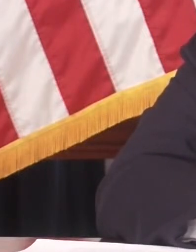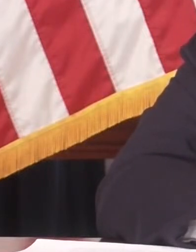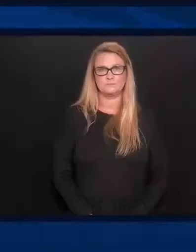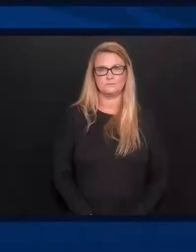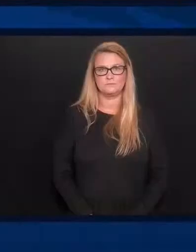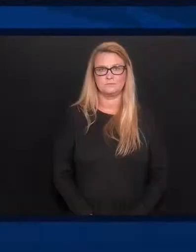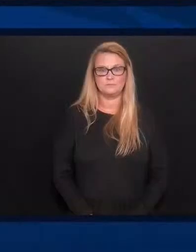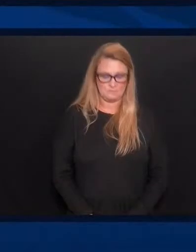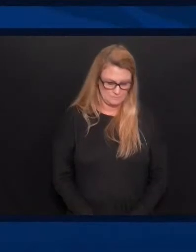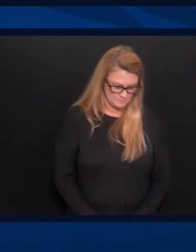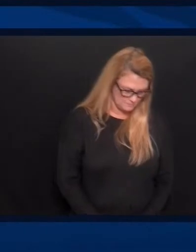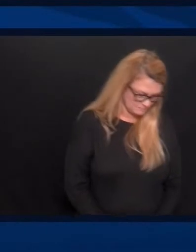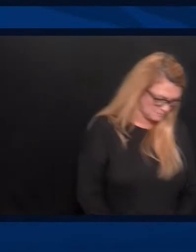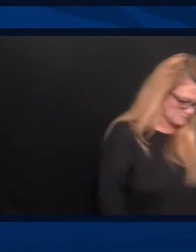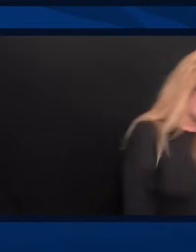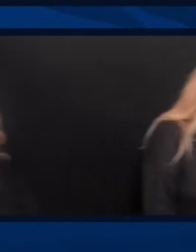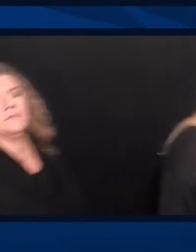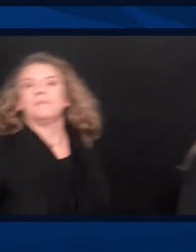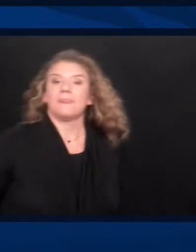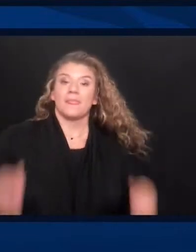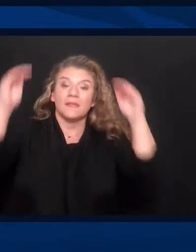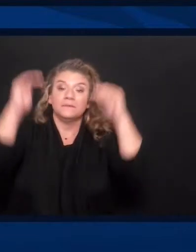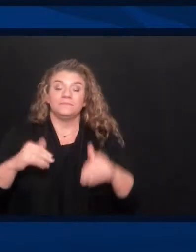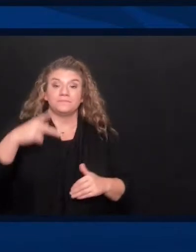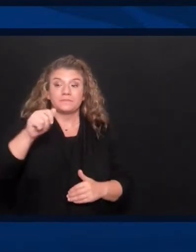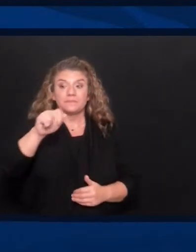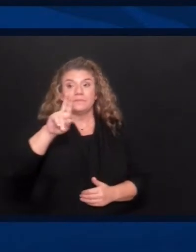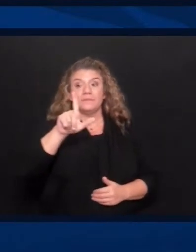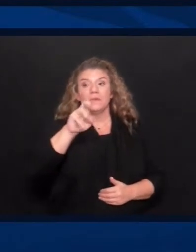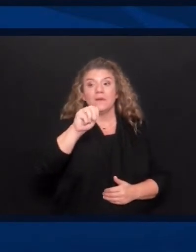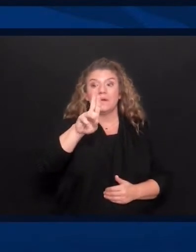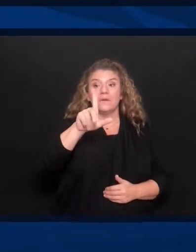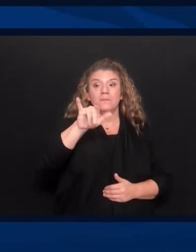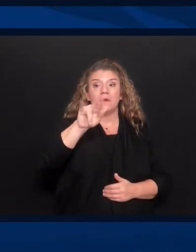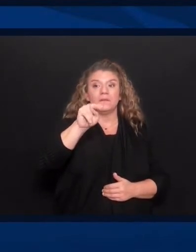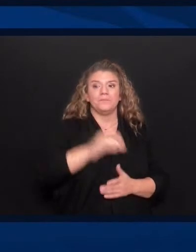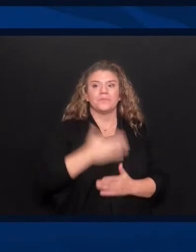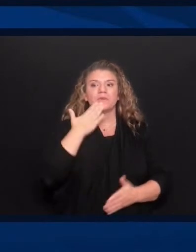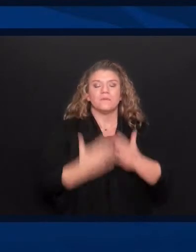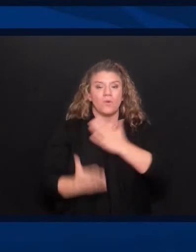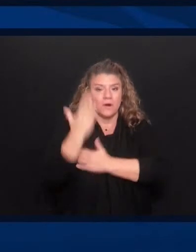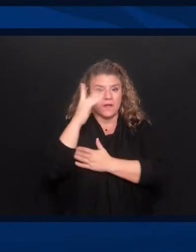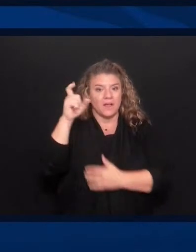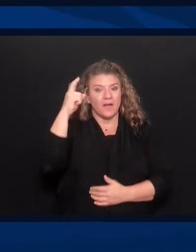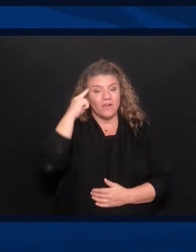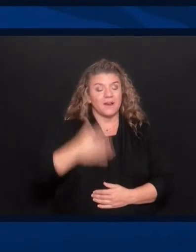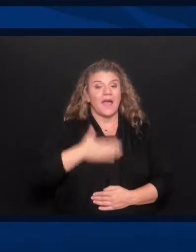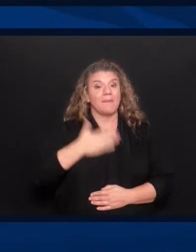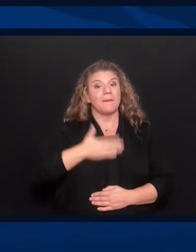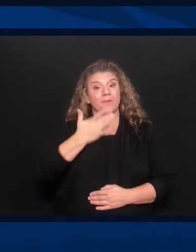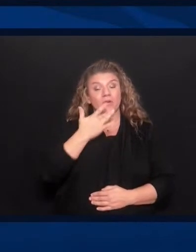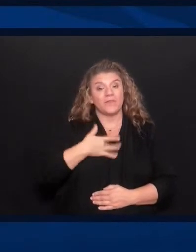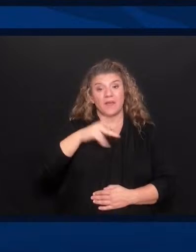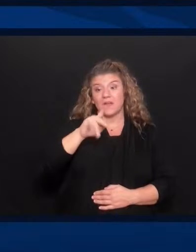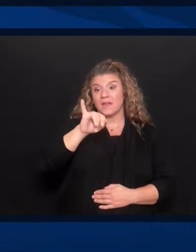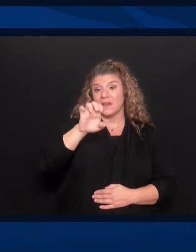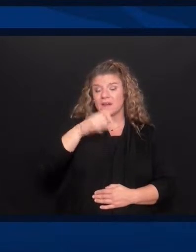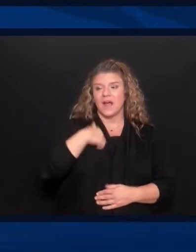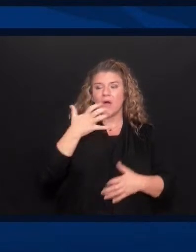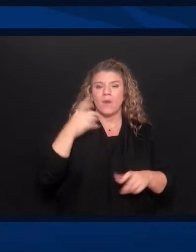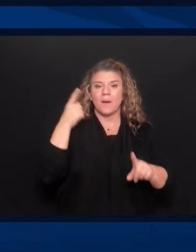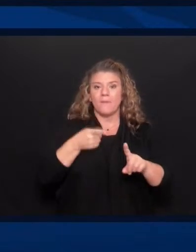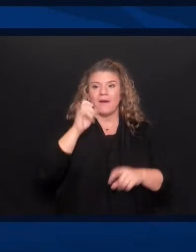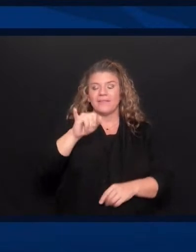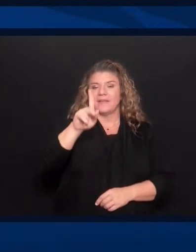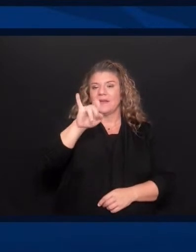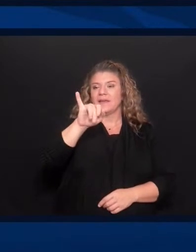All right, thank you, Mark. Next to Paul Mullen with WCBC. Good morning, Governor, and happy birthday, Kenny. I would point out that Kenny